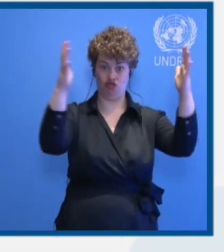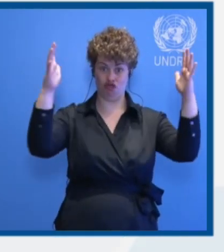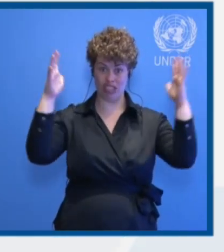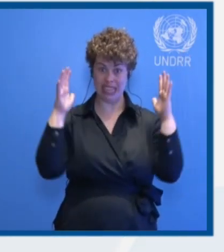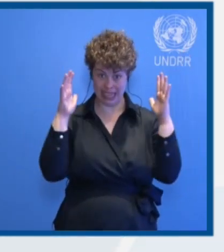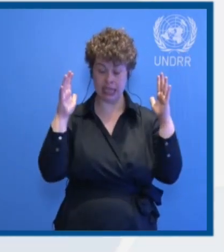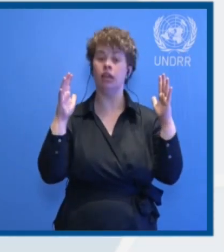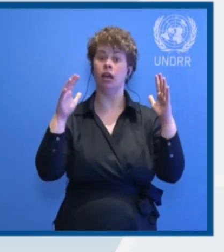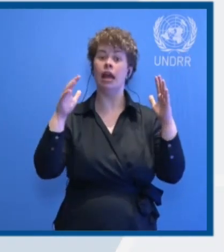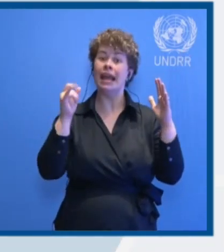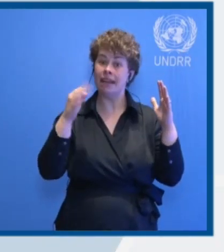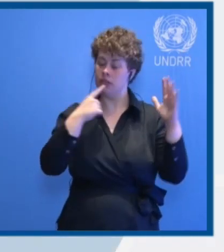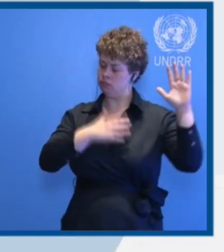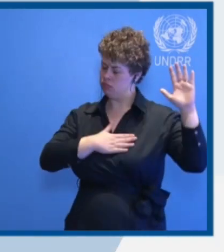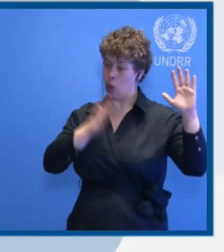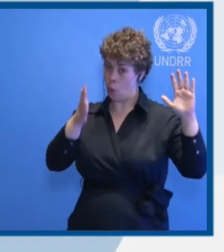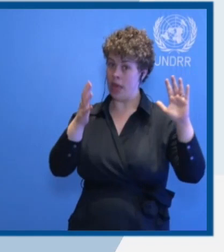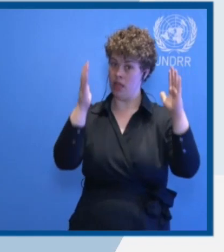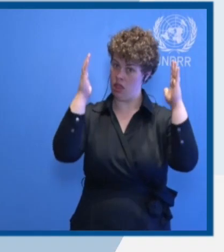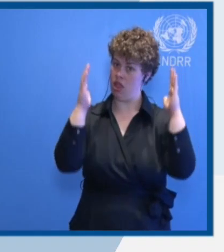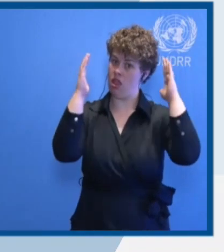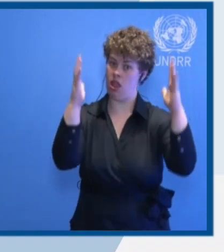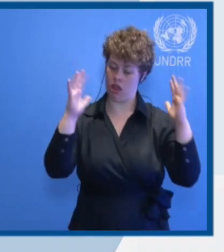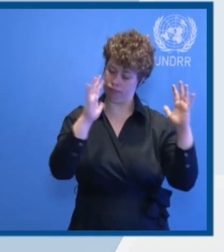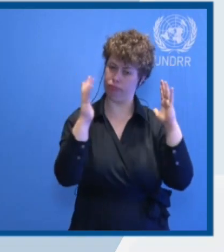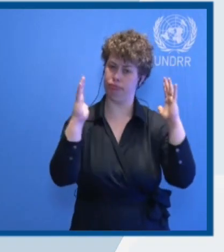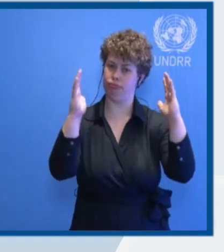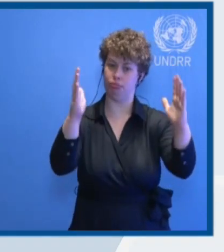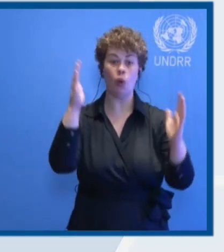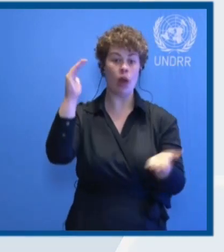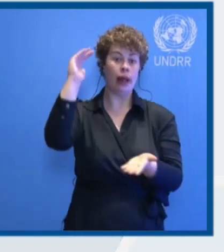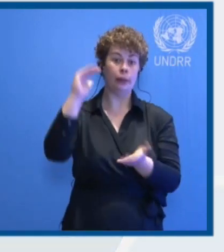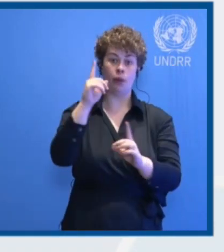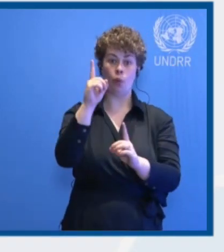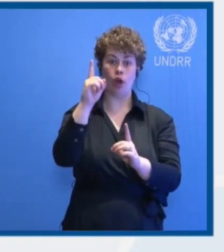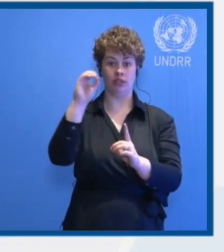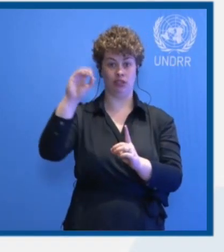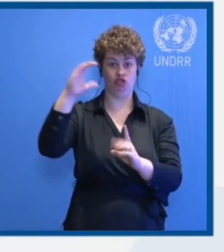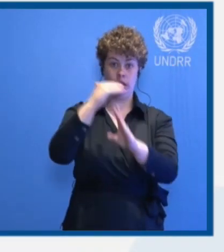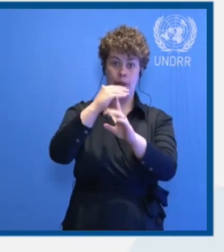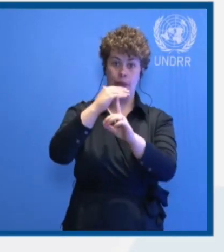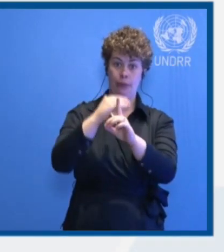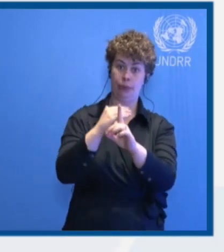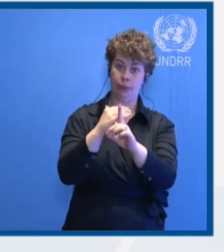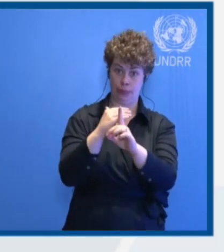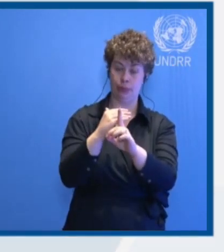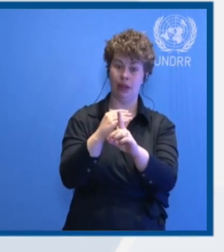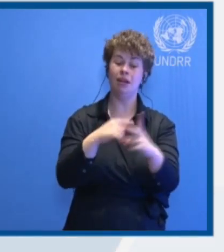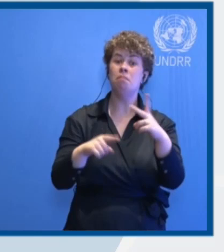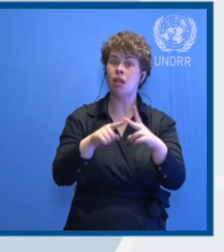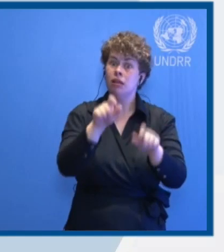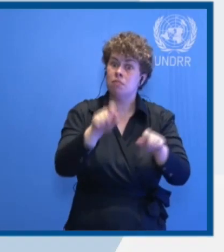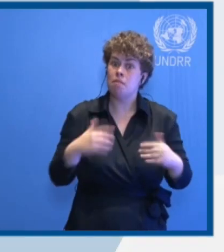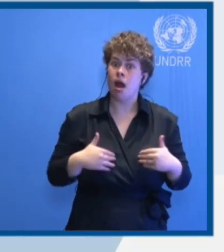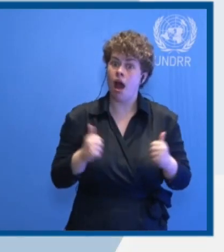a result of the reduction in pollutants. So it's not only a direct financial investment